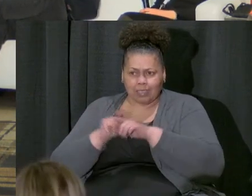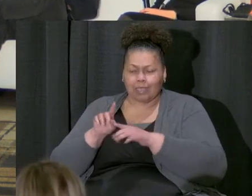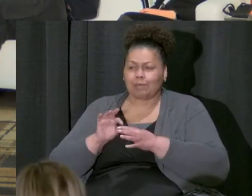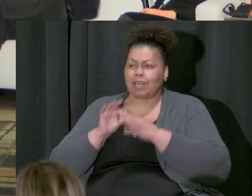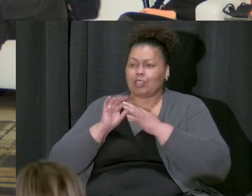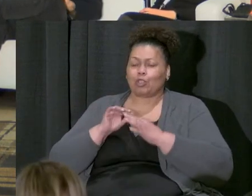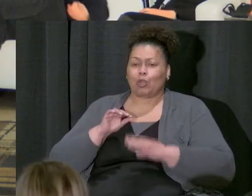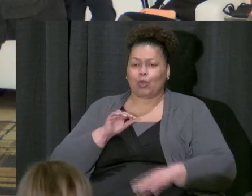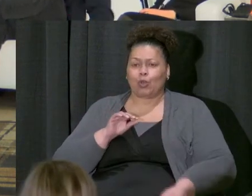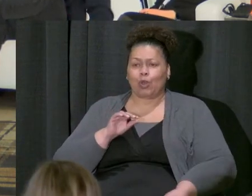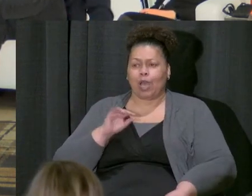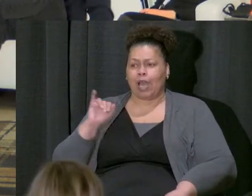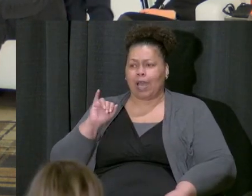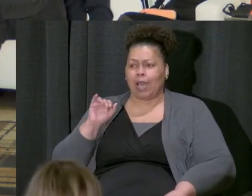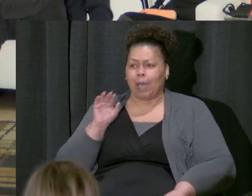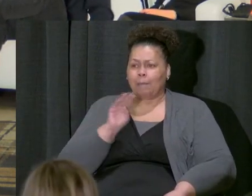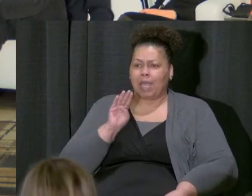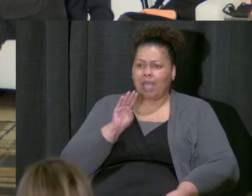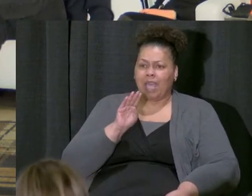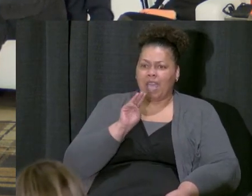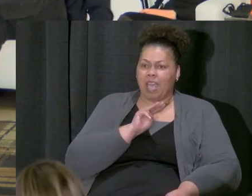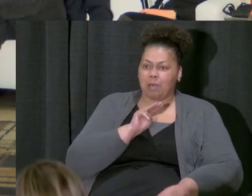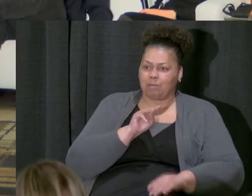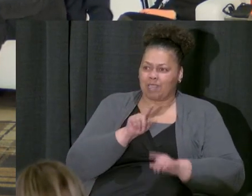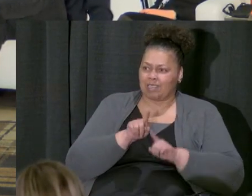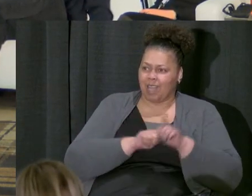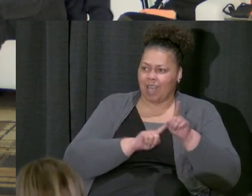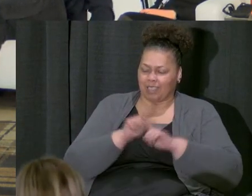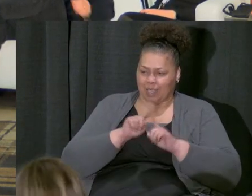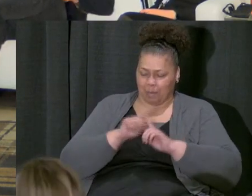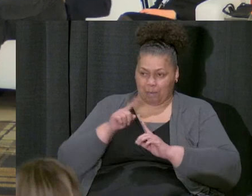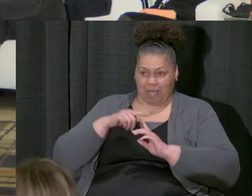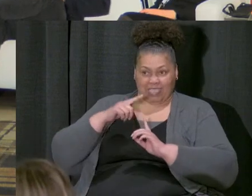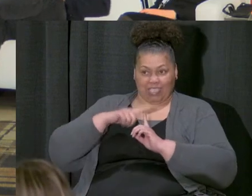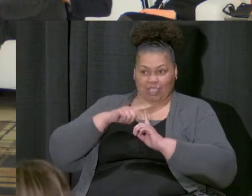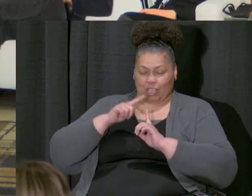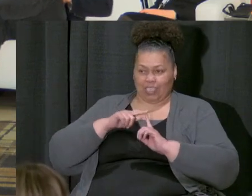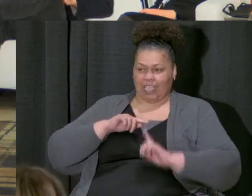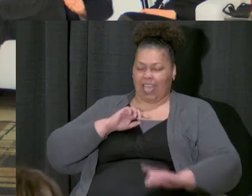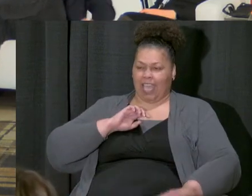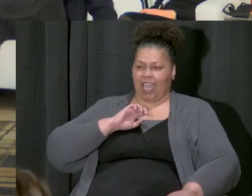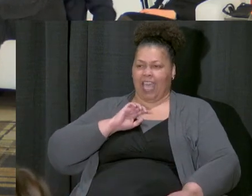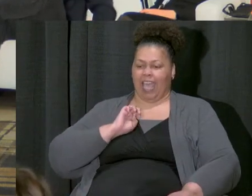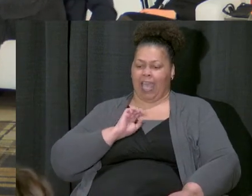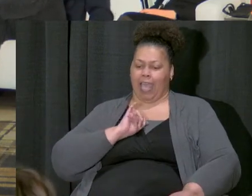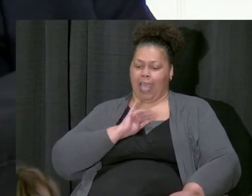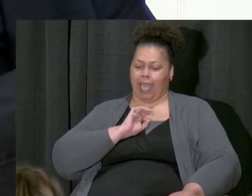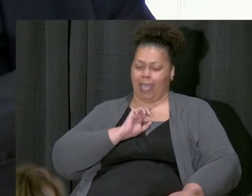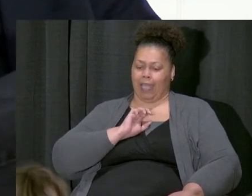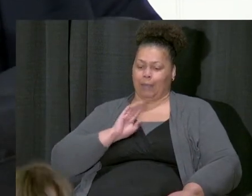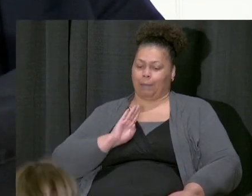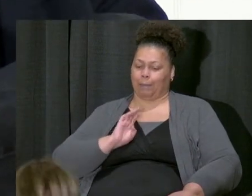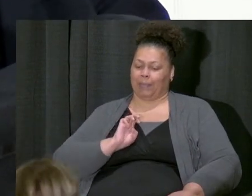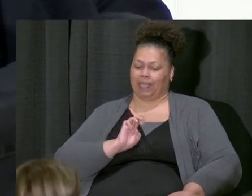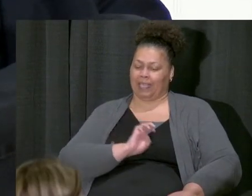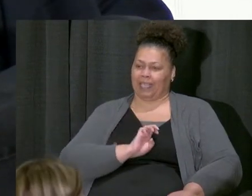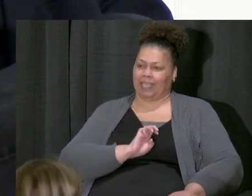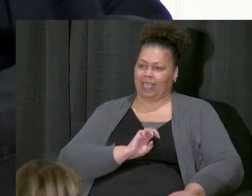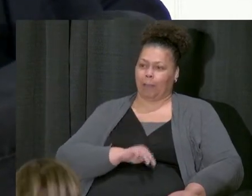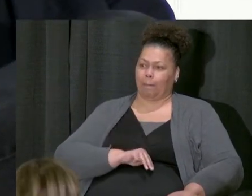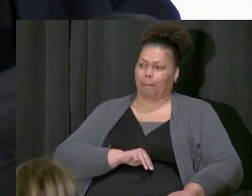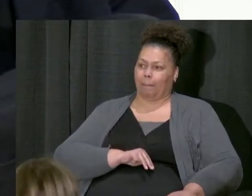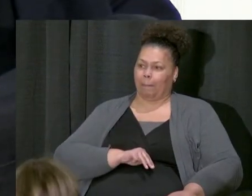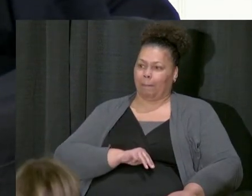IBM Rebus socks on. So I have a T-shirt that says IBM, and nobody did. Can we get socks at the booth?